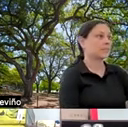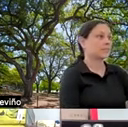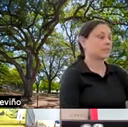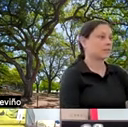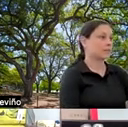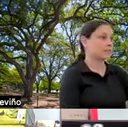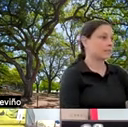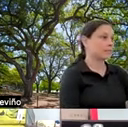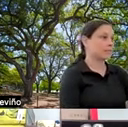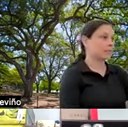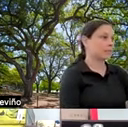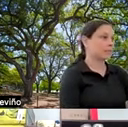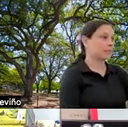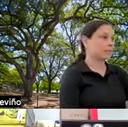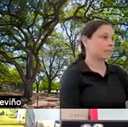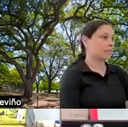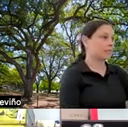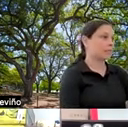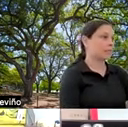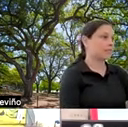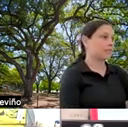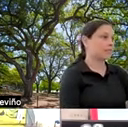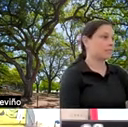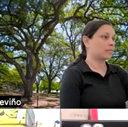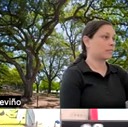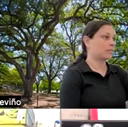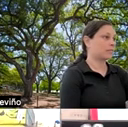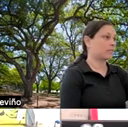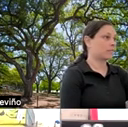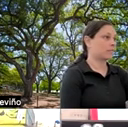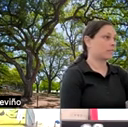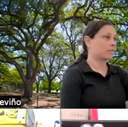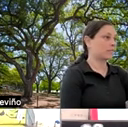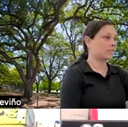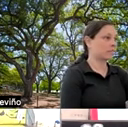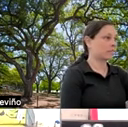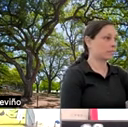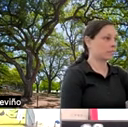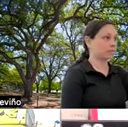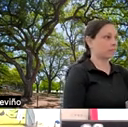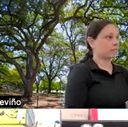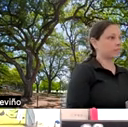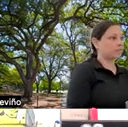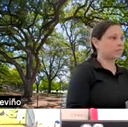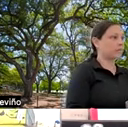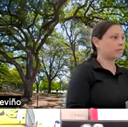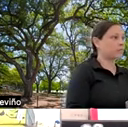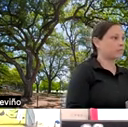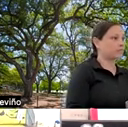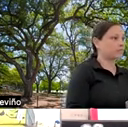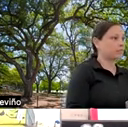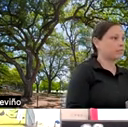factors like decreasing job stress. And finally, she didn't mention this as much, but it was on her slide, so I just wanted to put it up